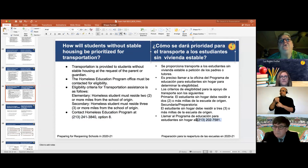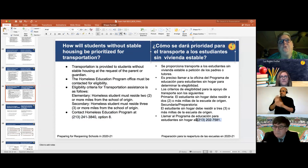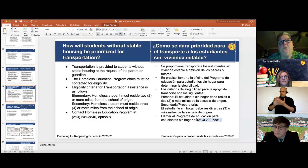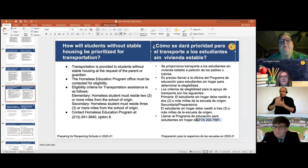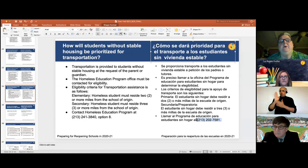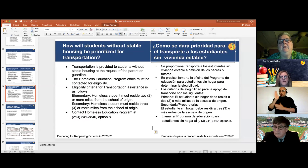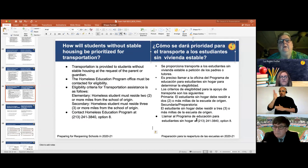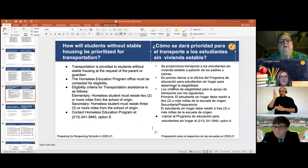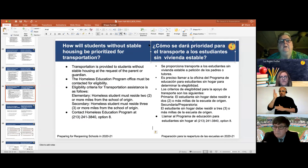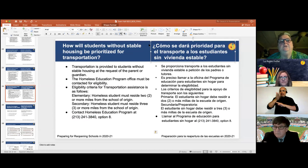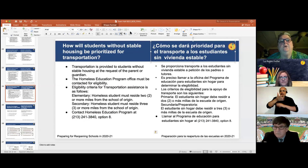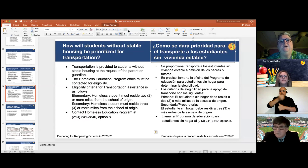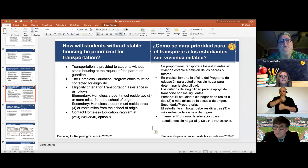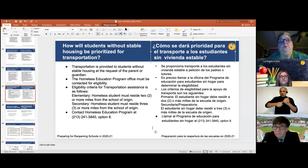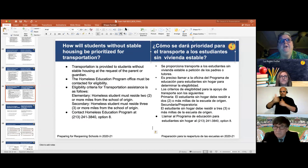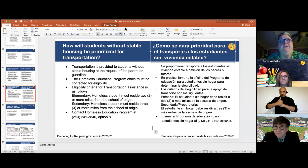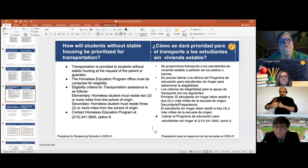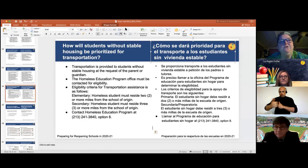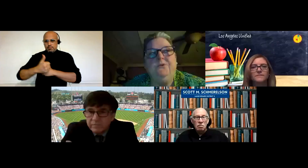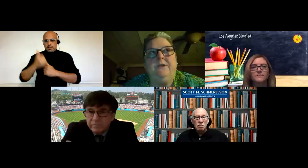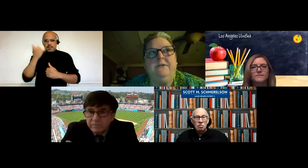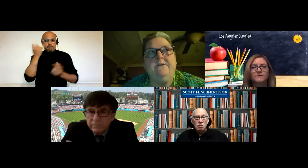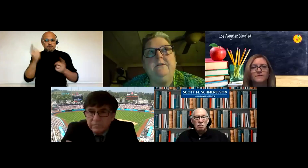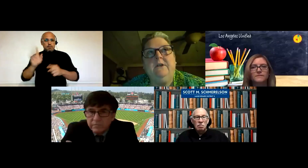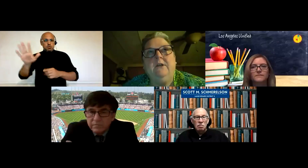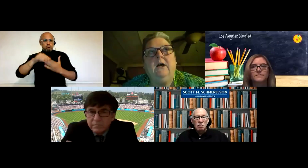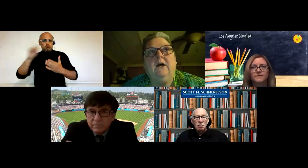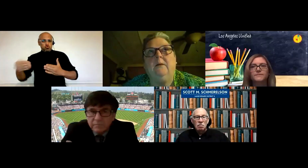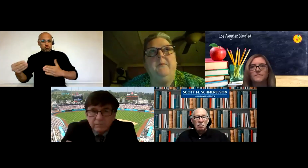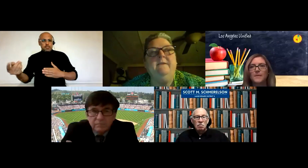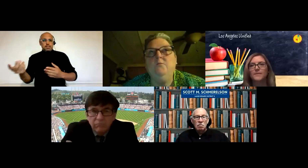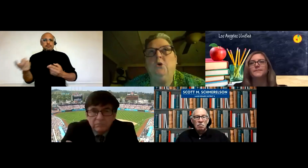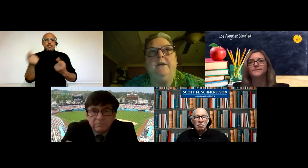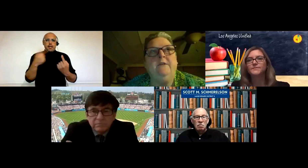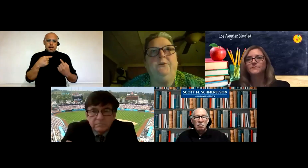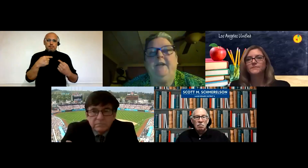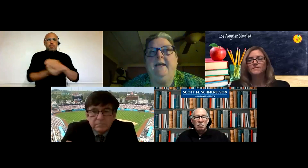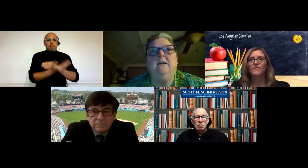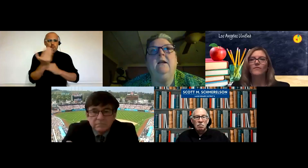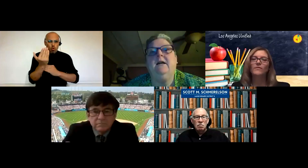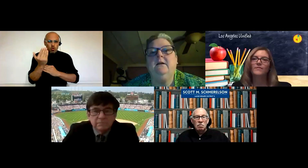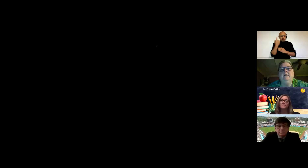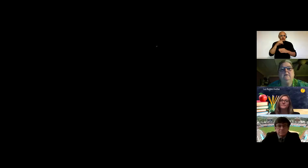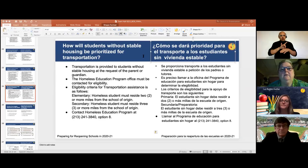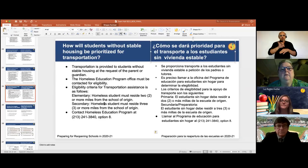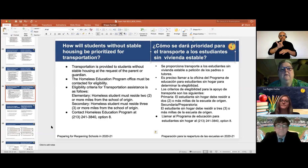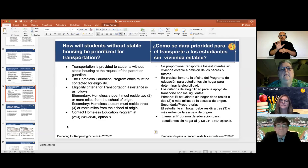each trip. So if we bring in your student in the morning for an 8